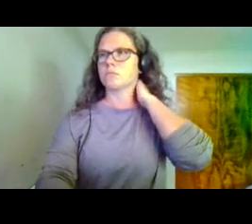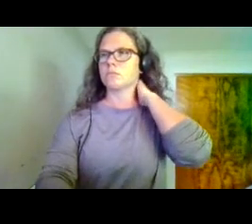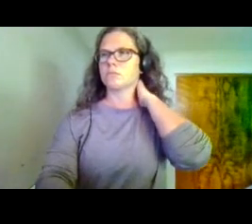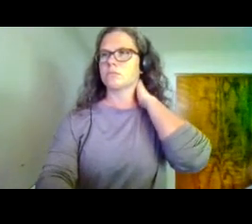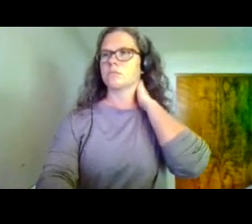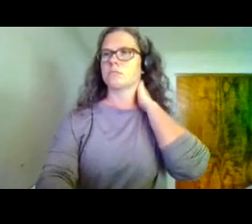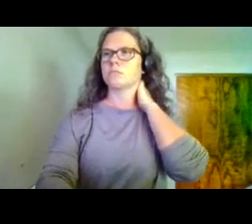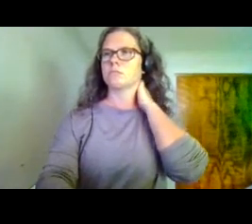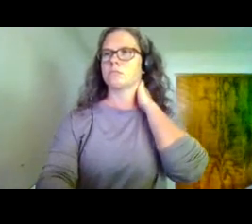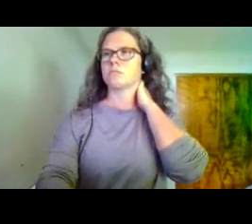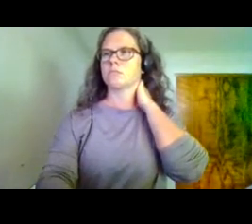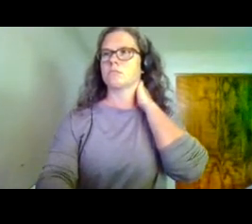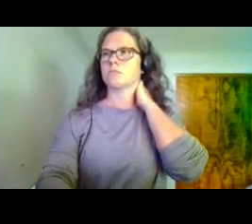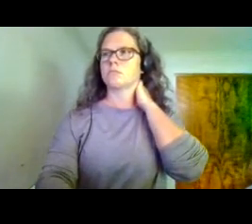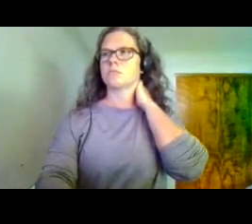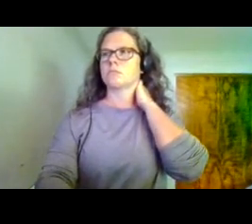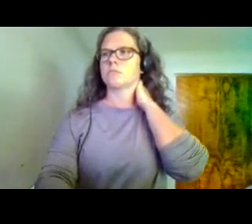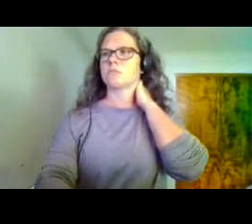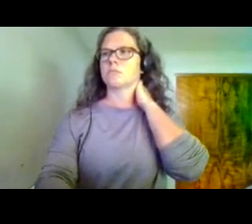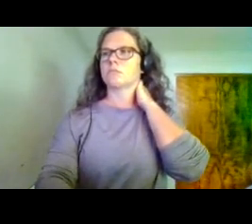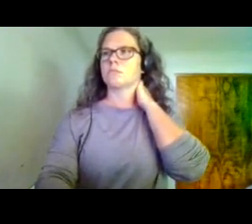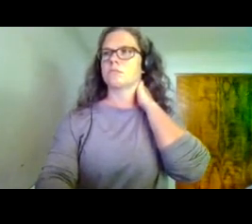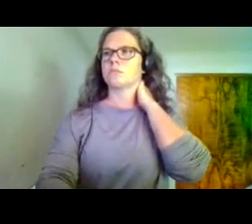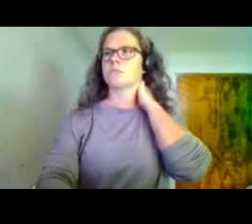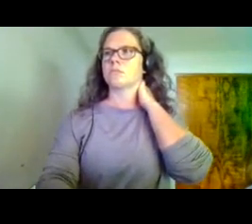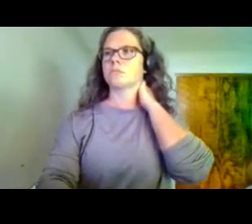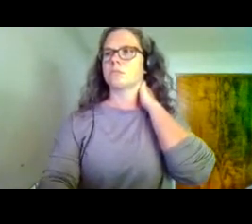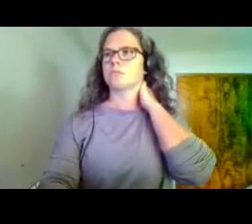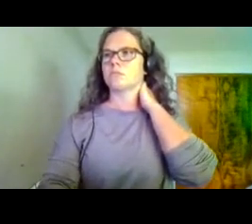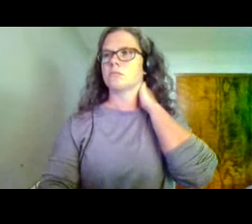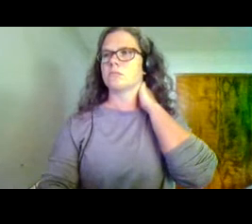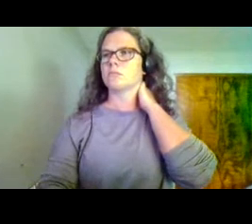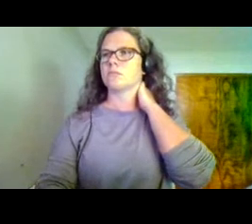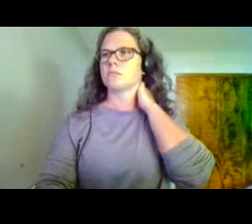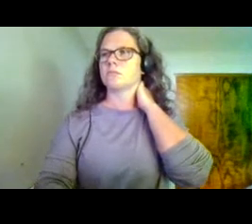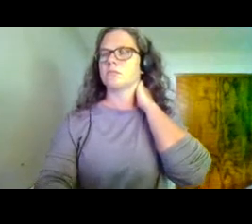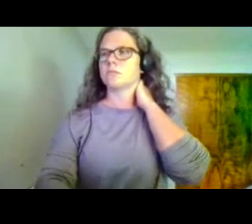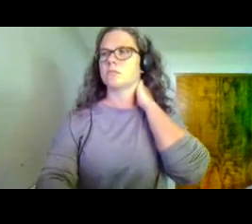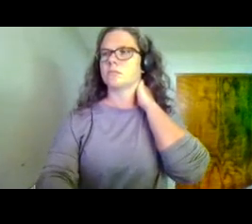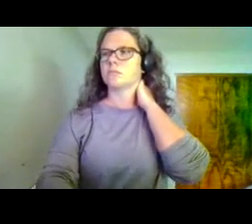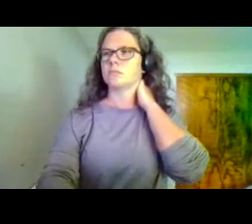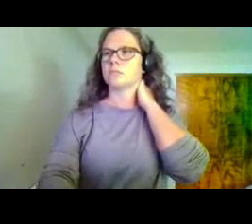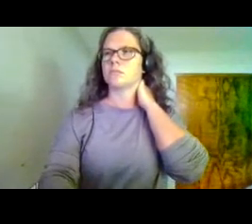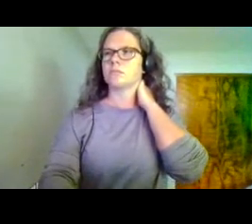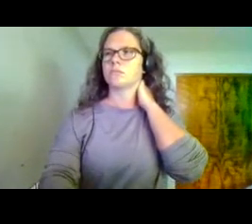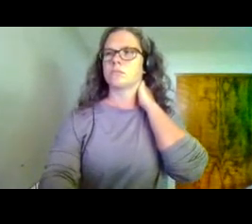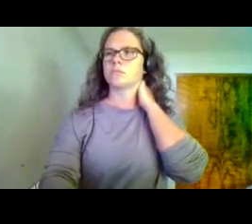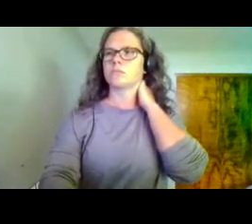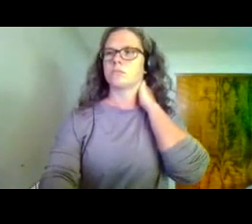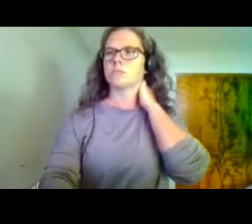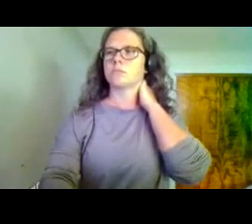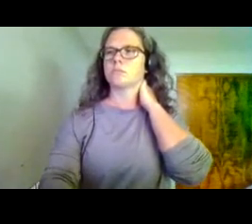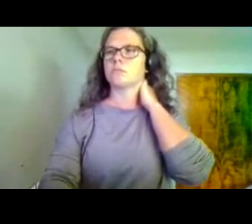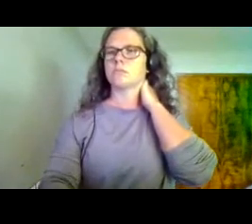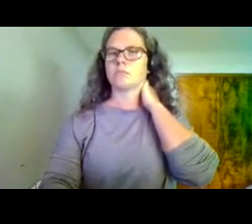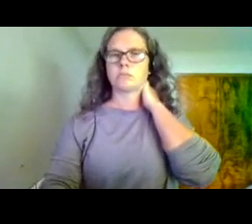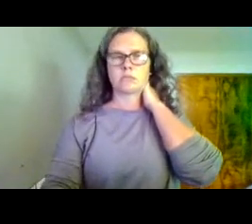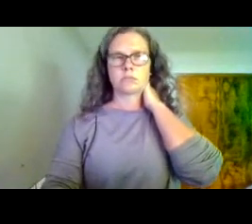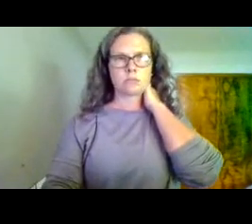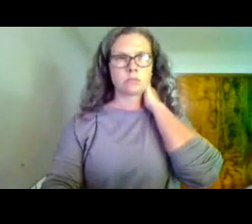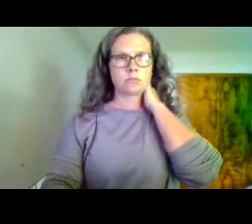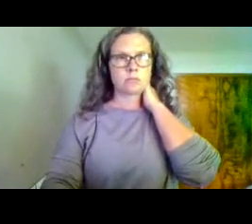And for some higher flow situations here, you can go in with a 100% coconut fiber type blanket.